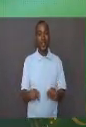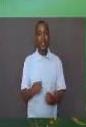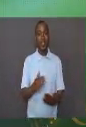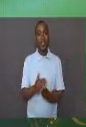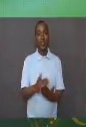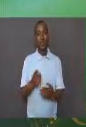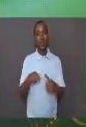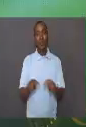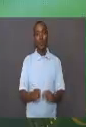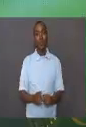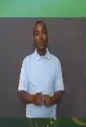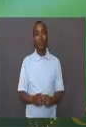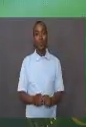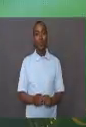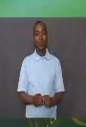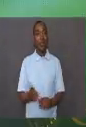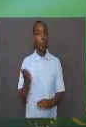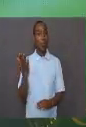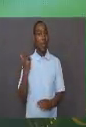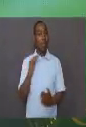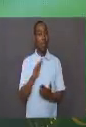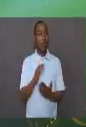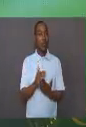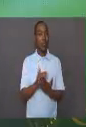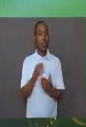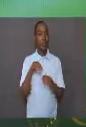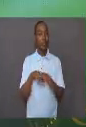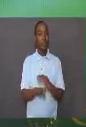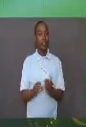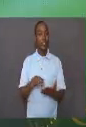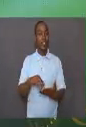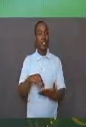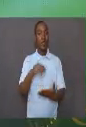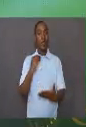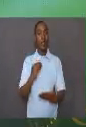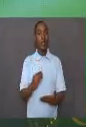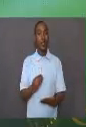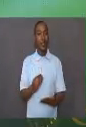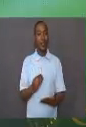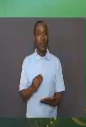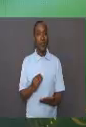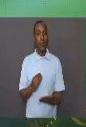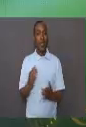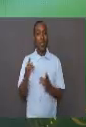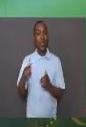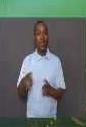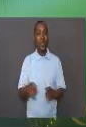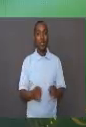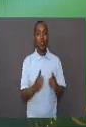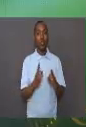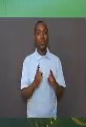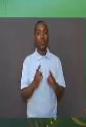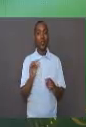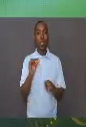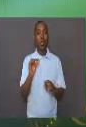lesson. In our last lesson, we learned about the methods of